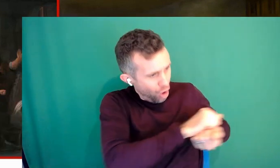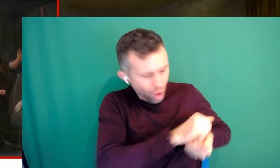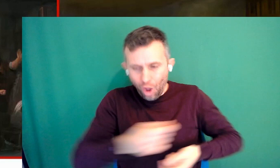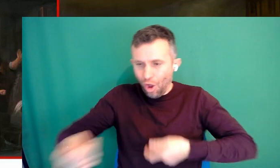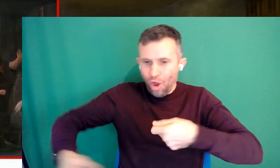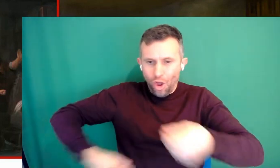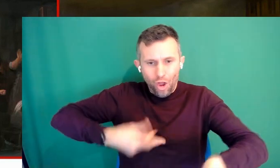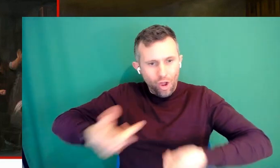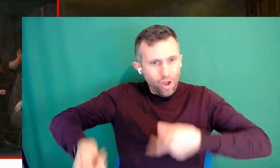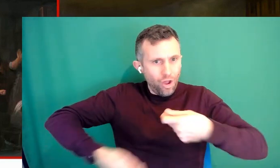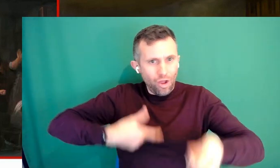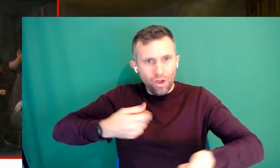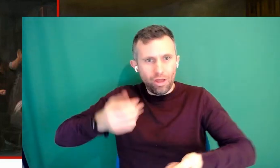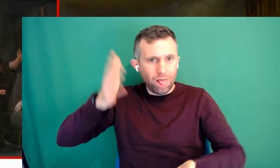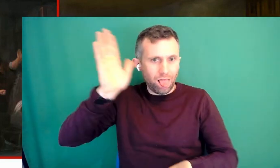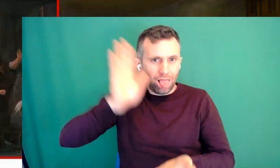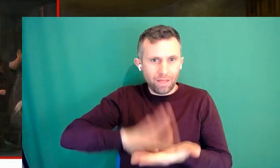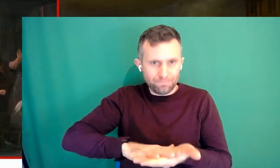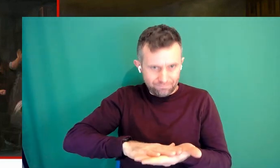has led him to bedlam.